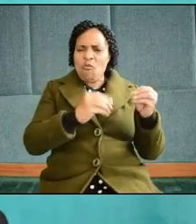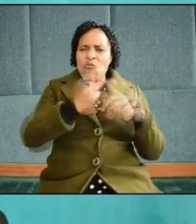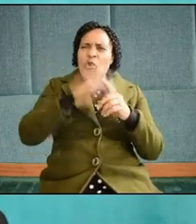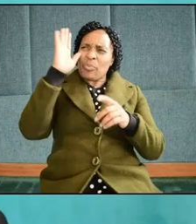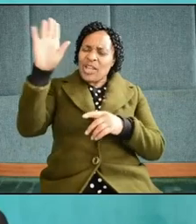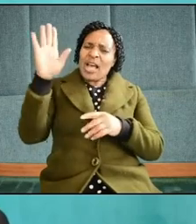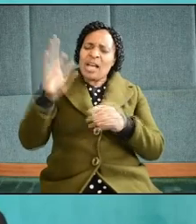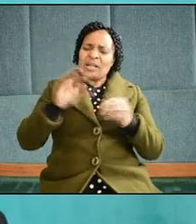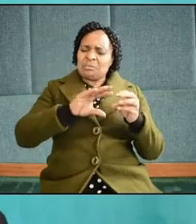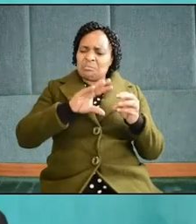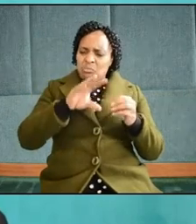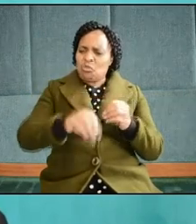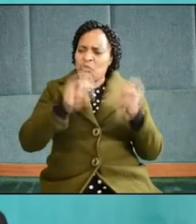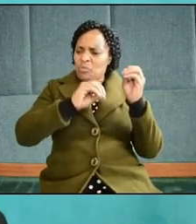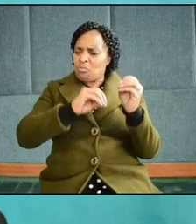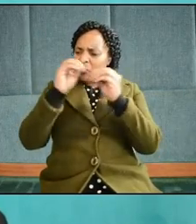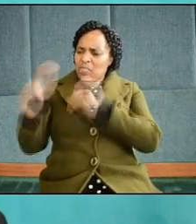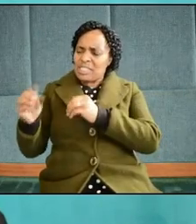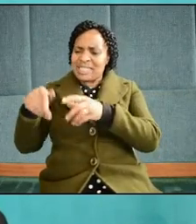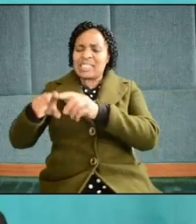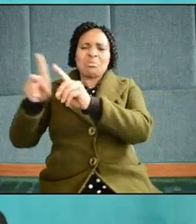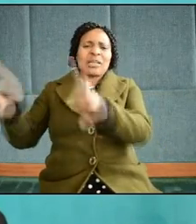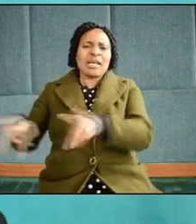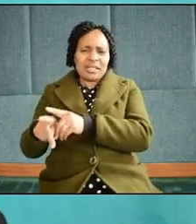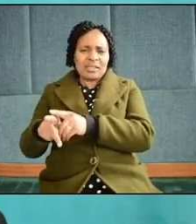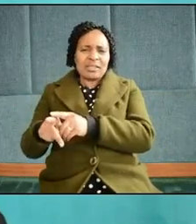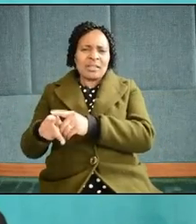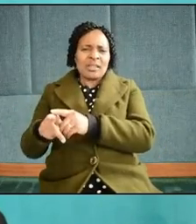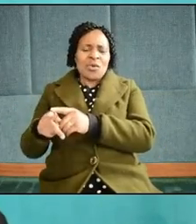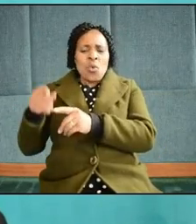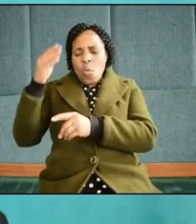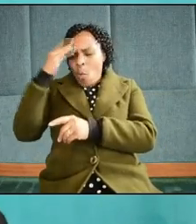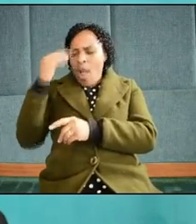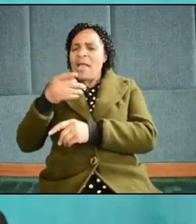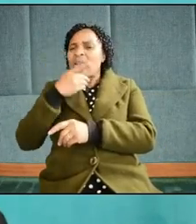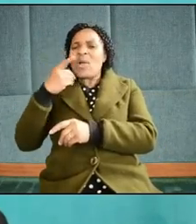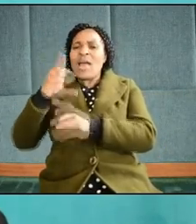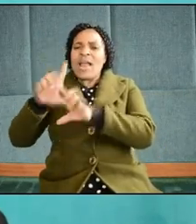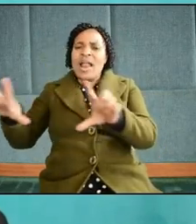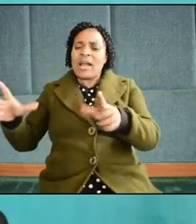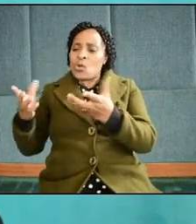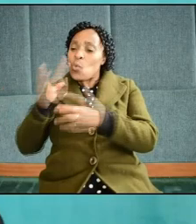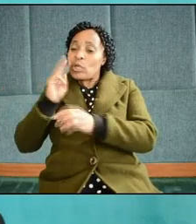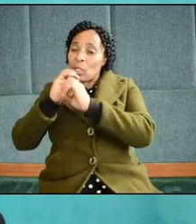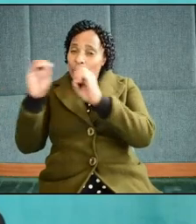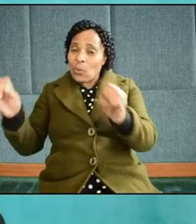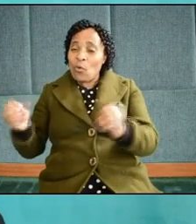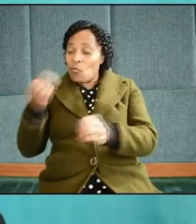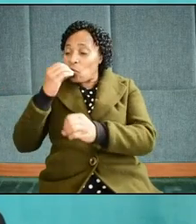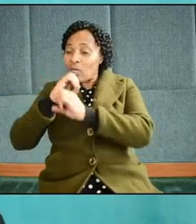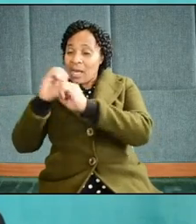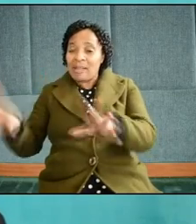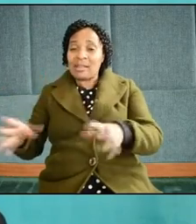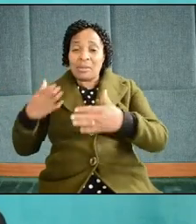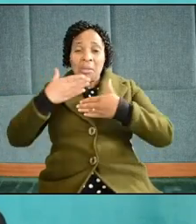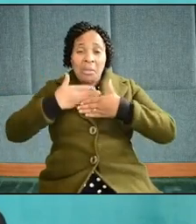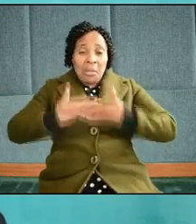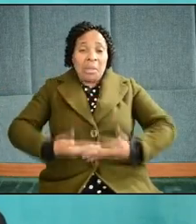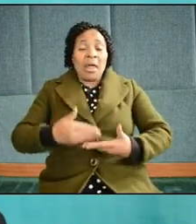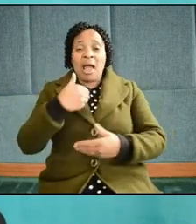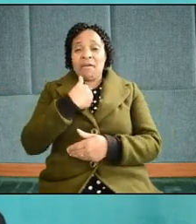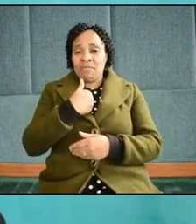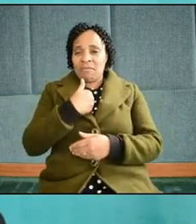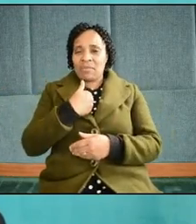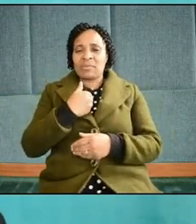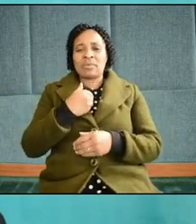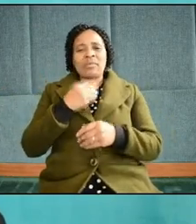like, why have you taken us from there? And why have you brought us to the desert where there is no water and there is no food and we are starving? I think